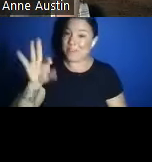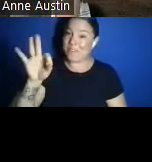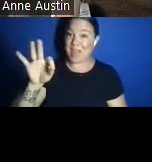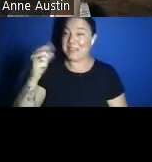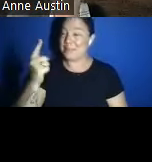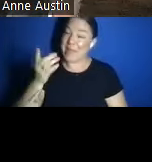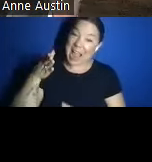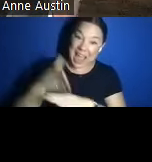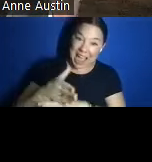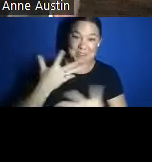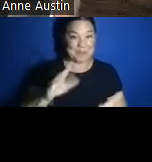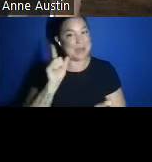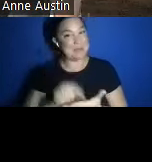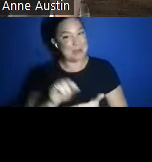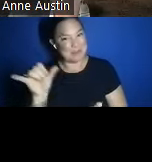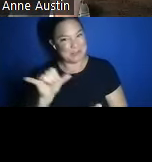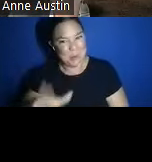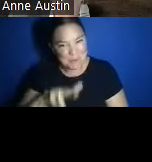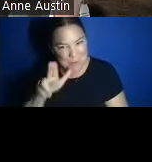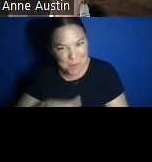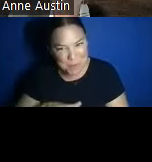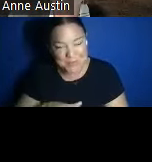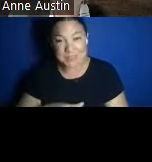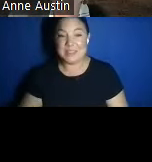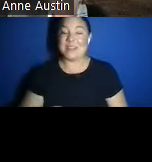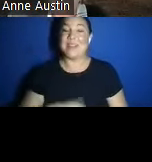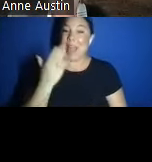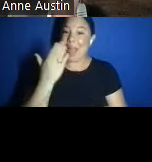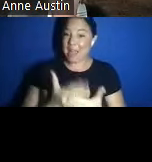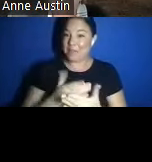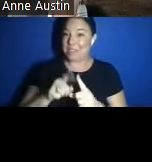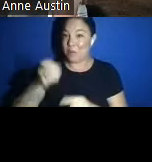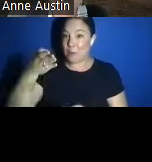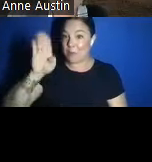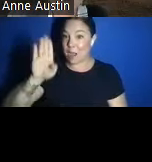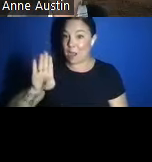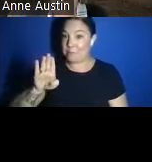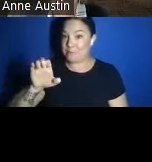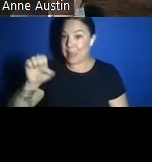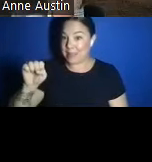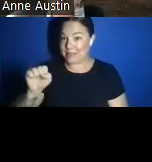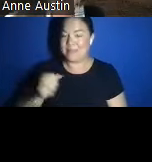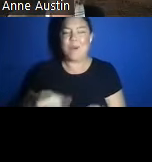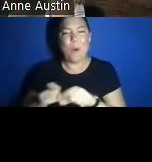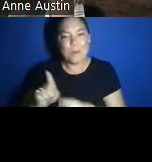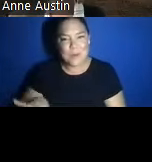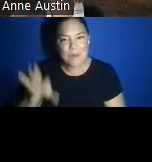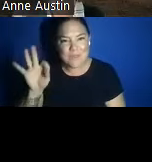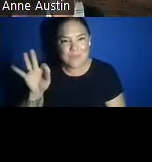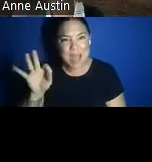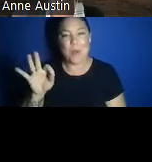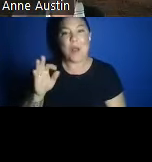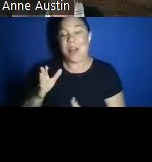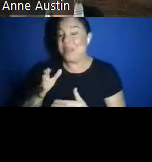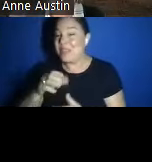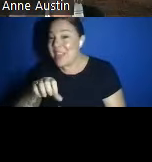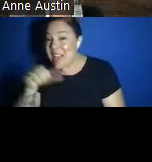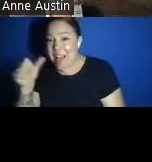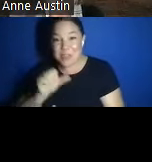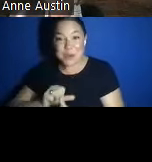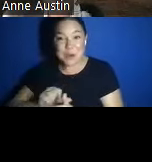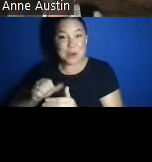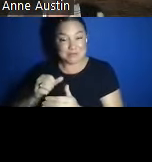after publishing evidence of that tattoo that you see of the god Bes, I found the rest of the motif across her body.